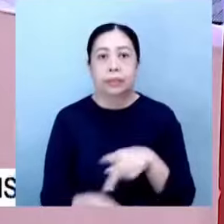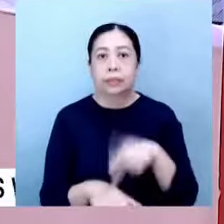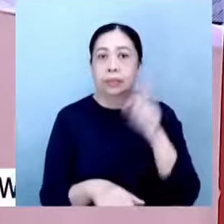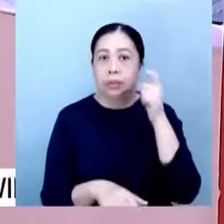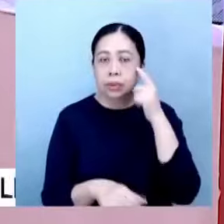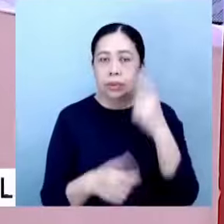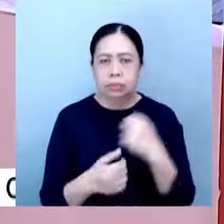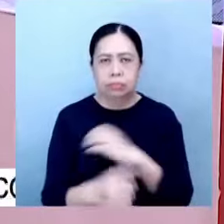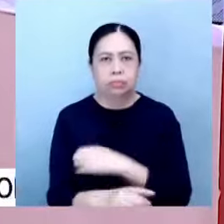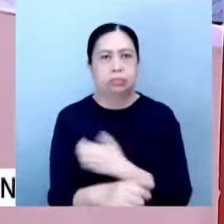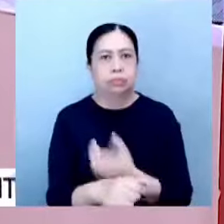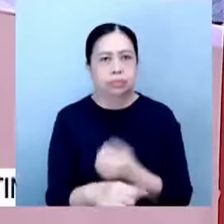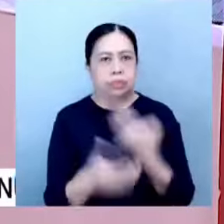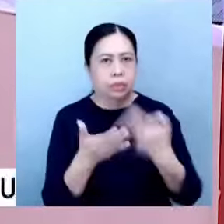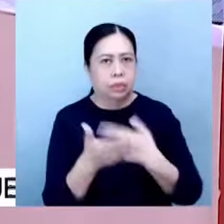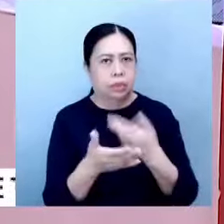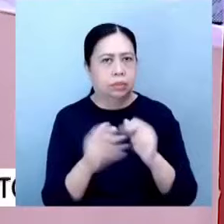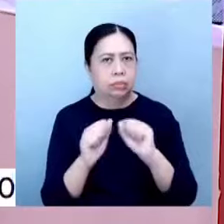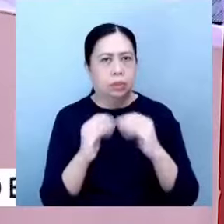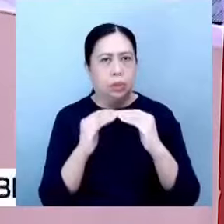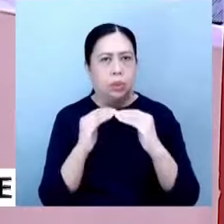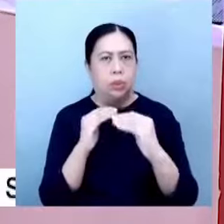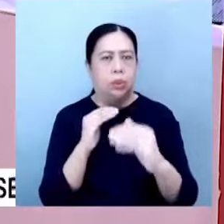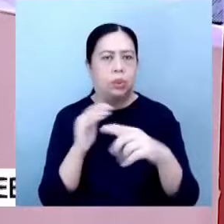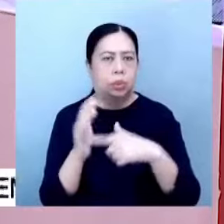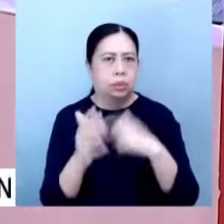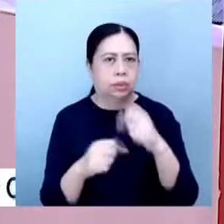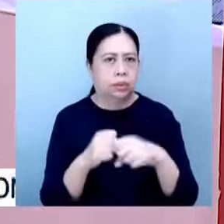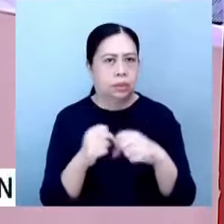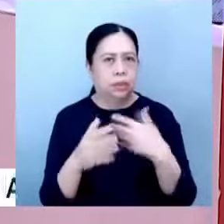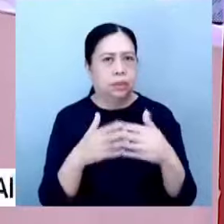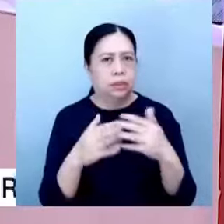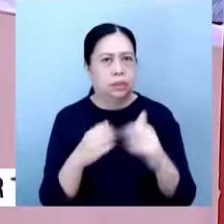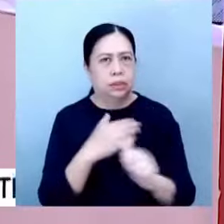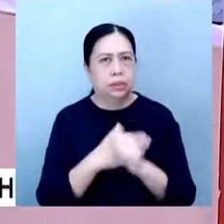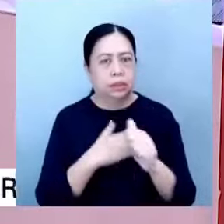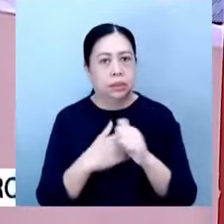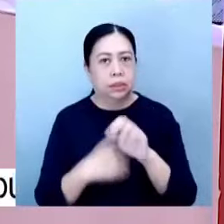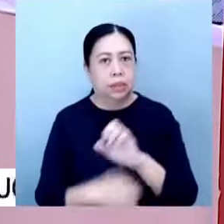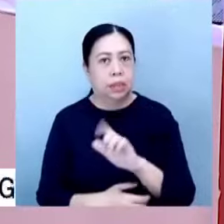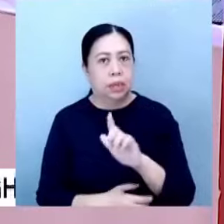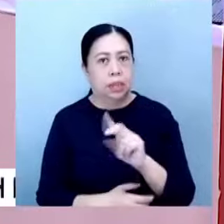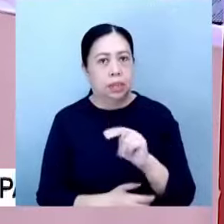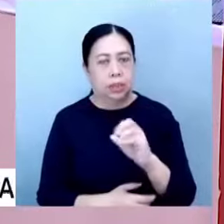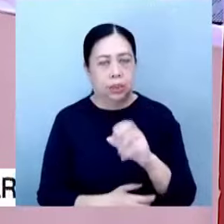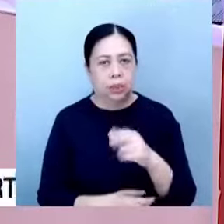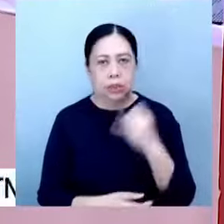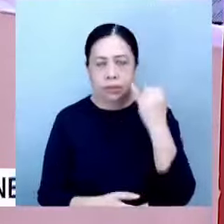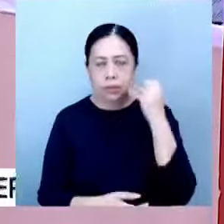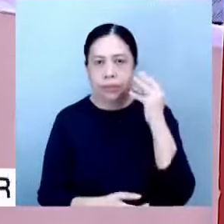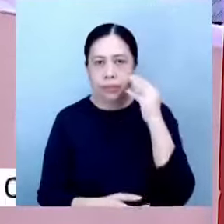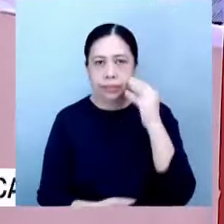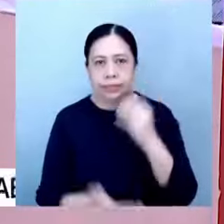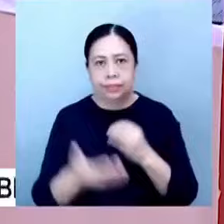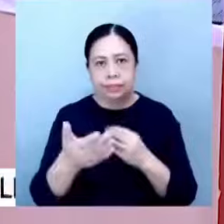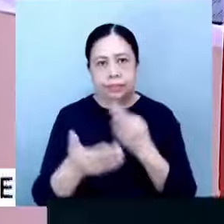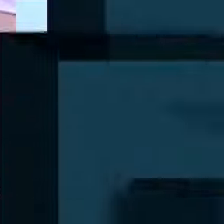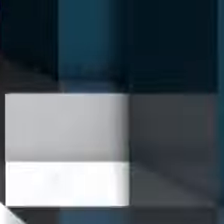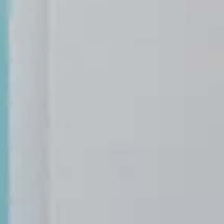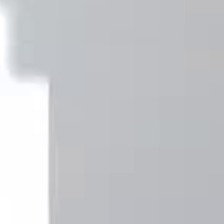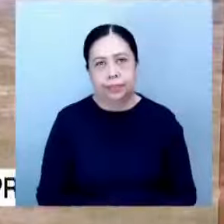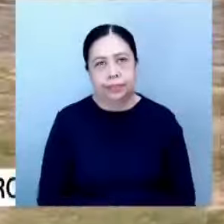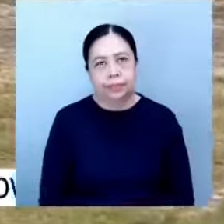confident rice harvest will be stable this year despite the threat of the El Nino phenomenon. Jervis Manahan tells us why.